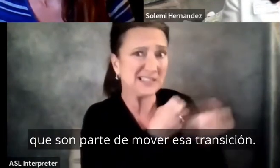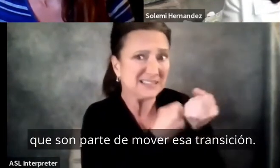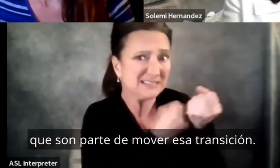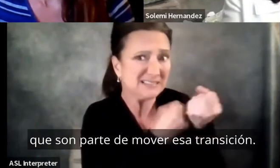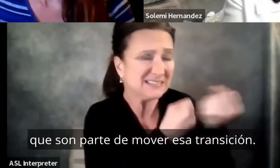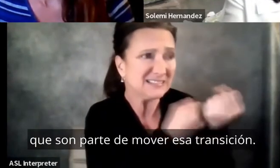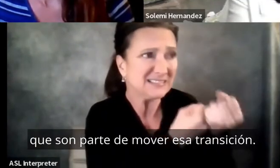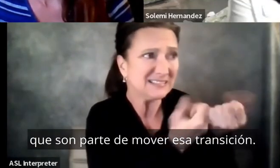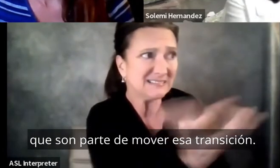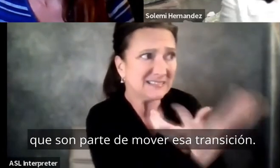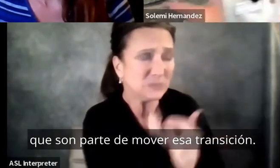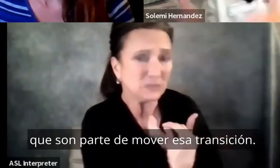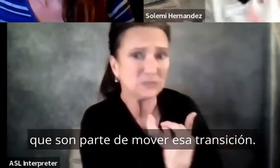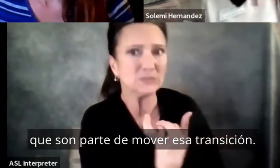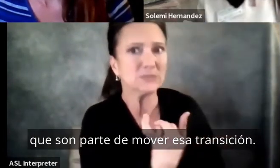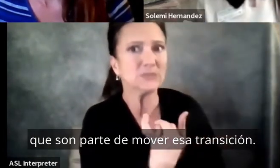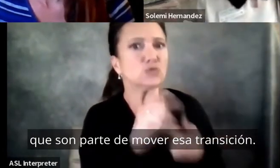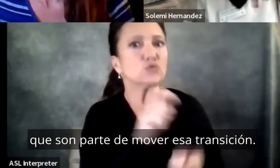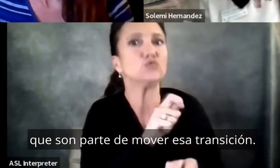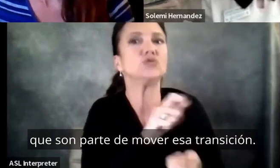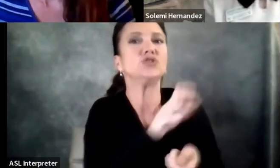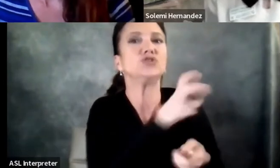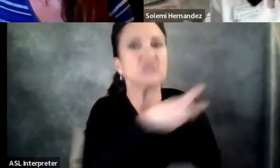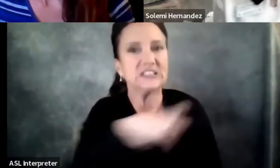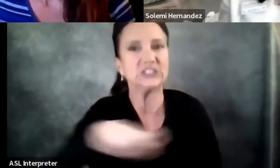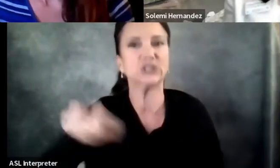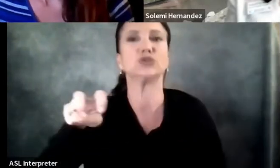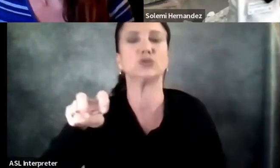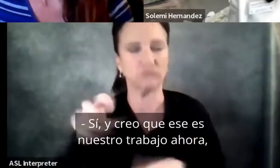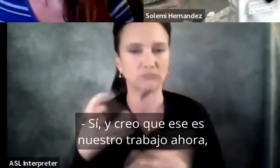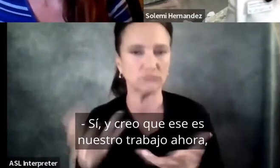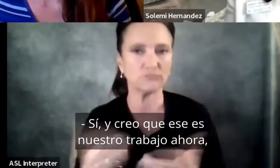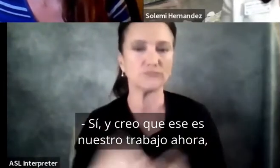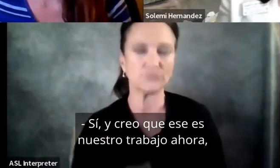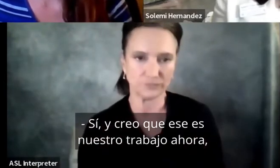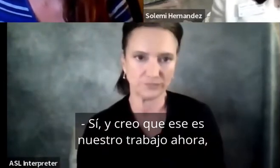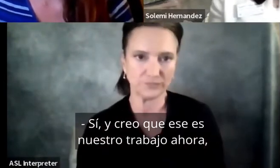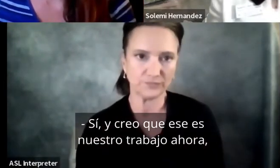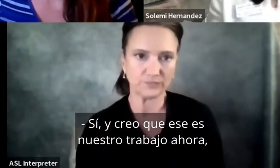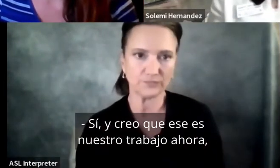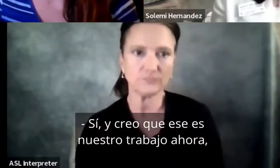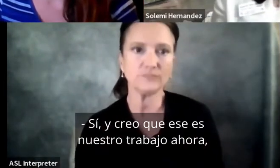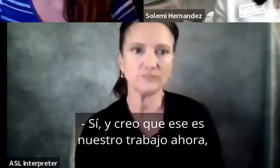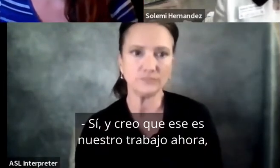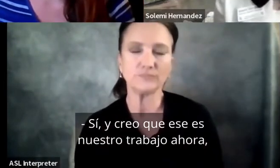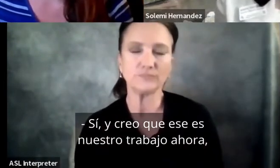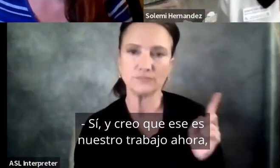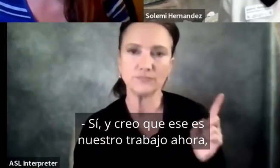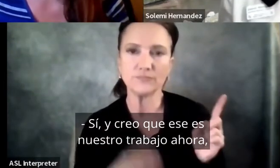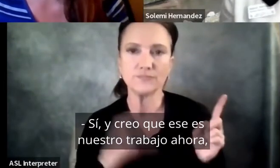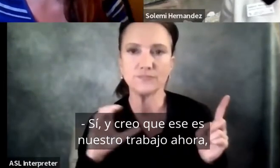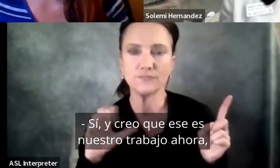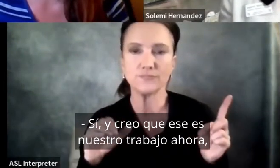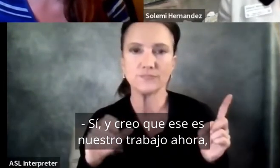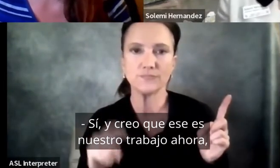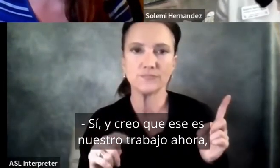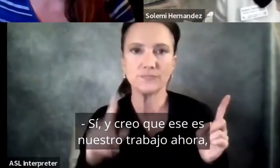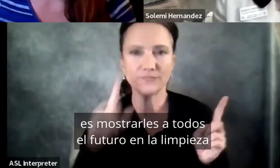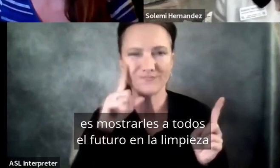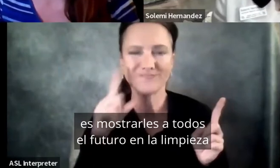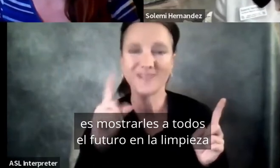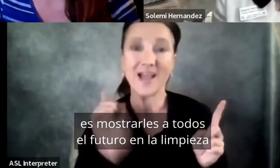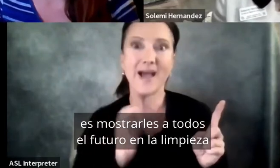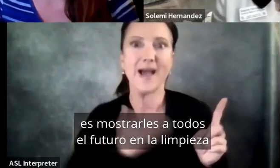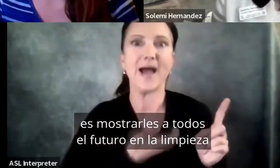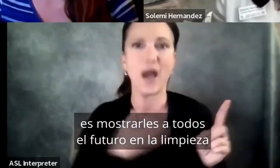are part of moving that transition? Yeah, and I think that's the job of us now,